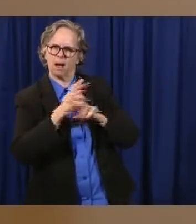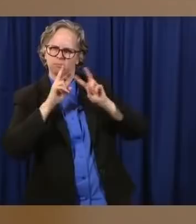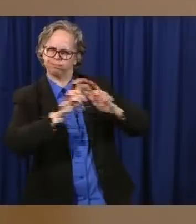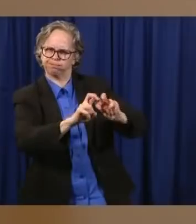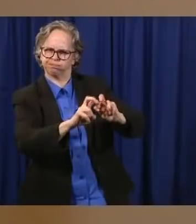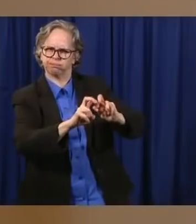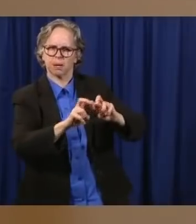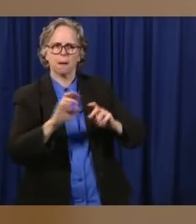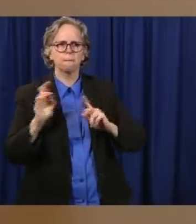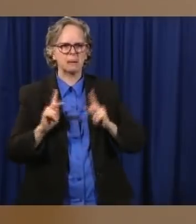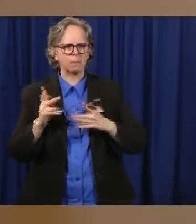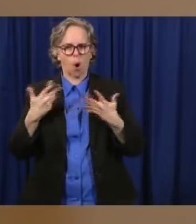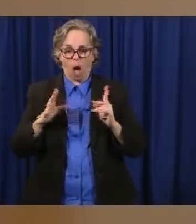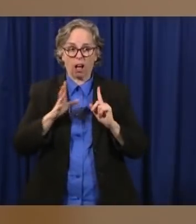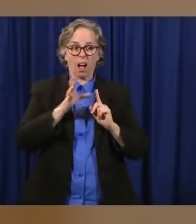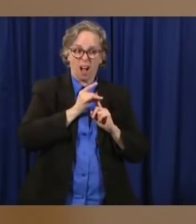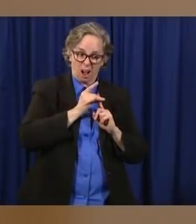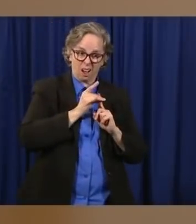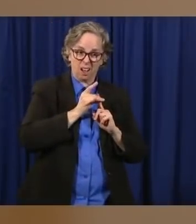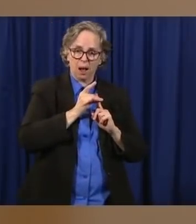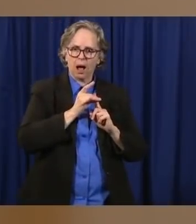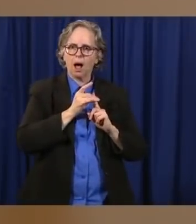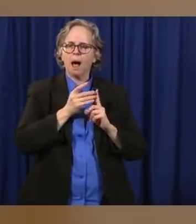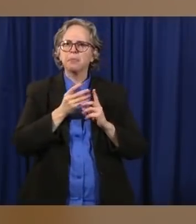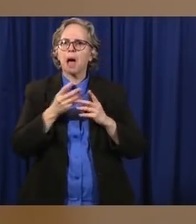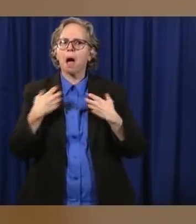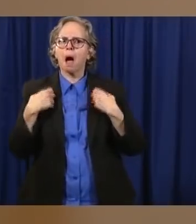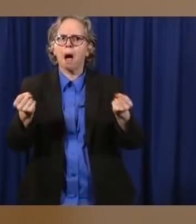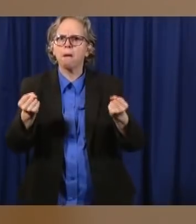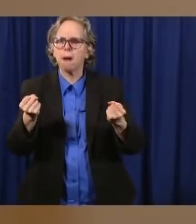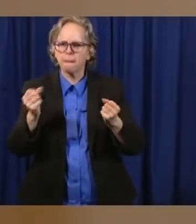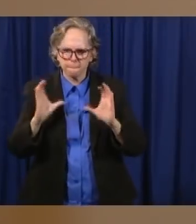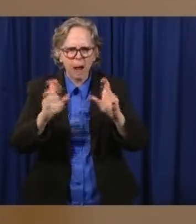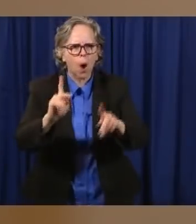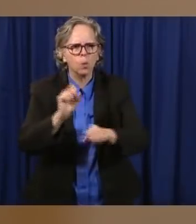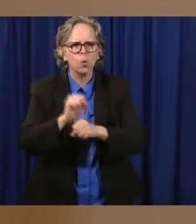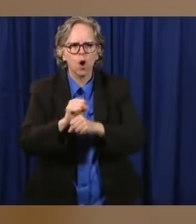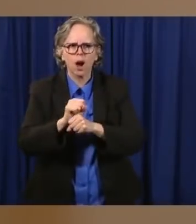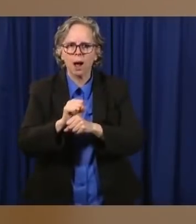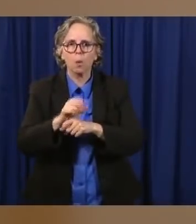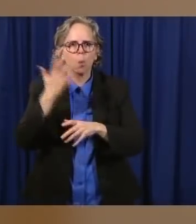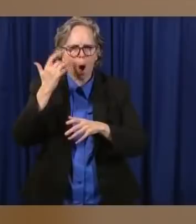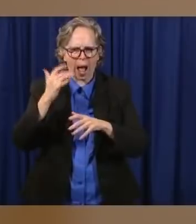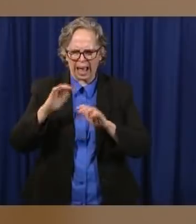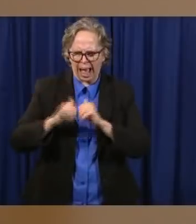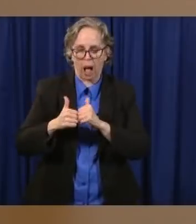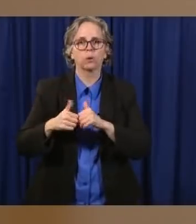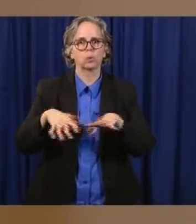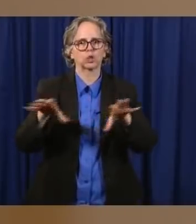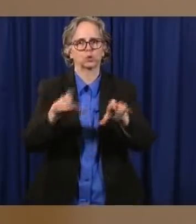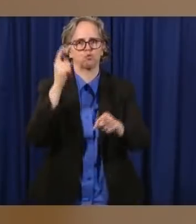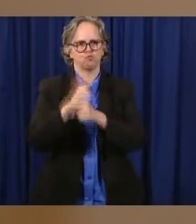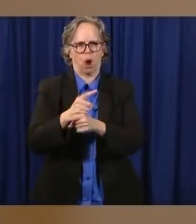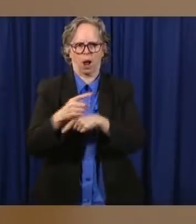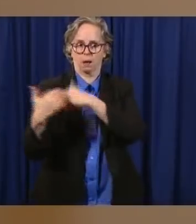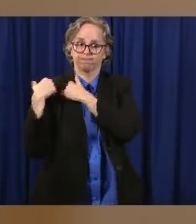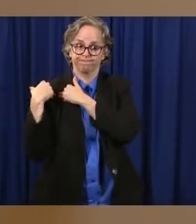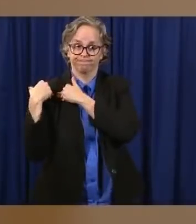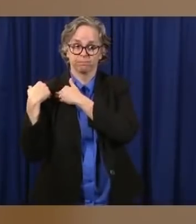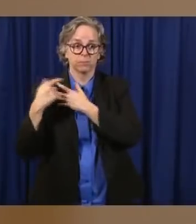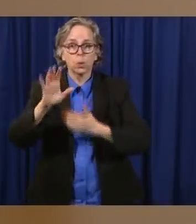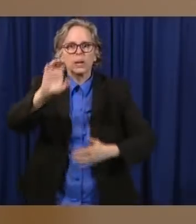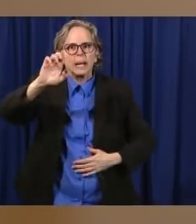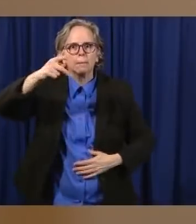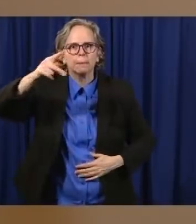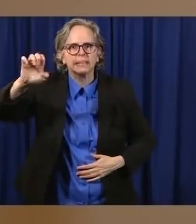to their lives in a really responsible way. So that is so key. We need to have that PPE, and the hospitals have full capacity. This whole time,